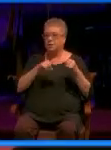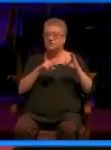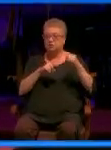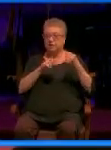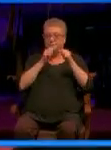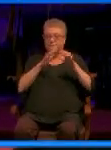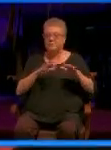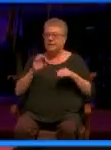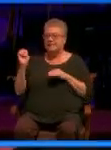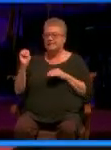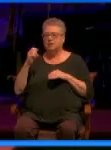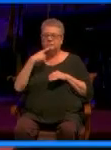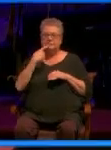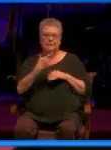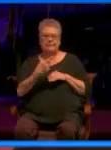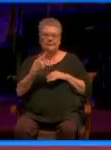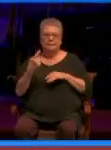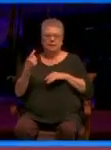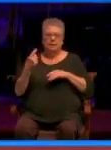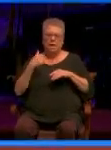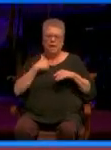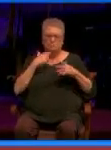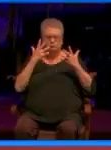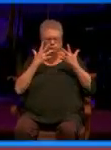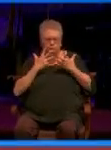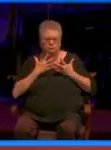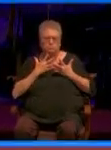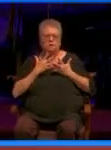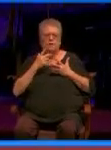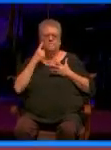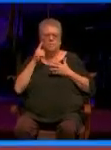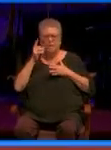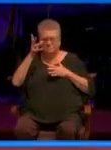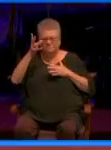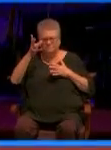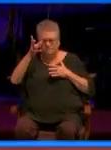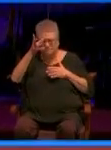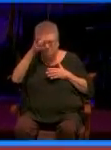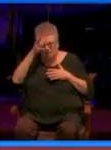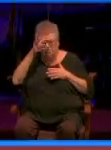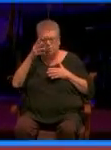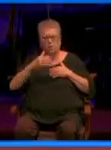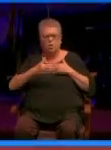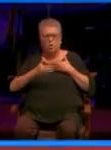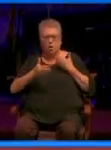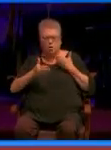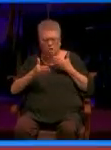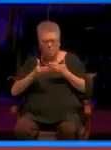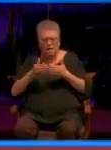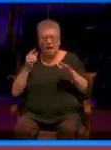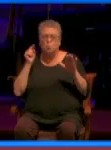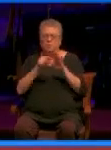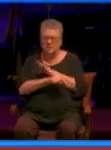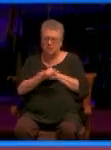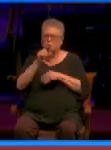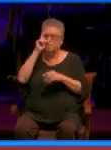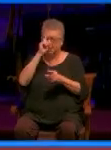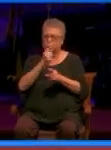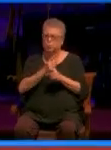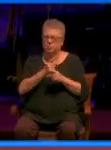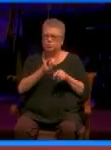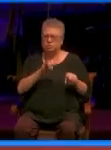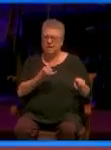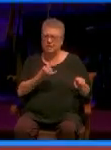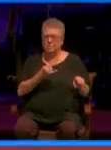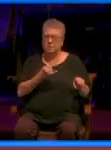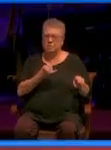Esau said to him, the days of mourning for my father are approaching. Then I will kill my brother Jacob. But the words of